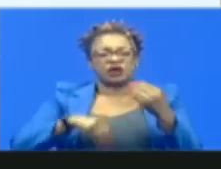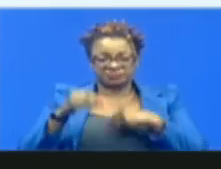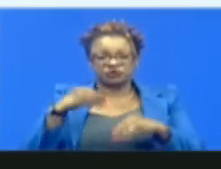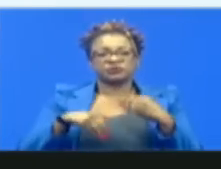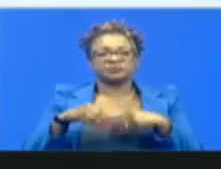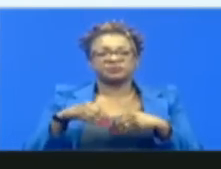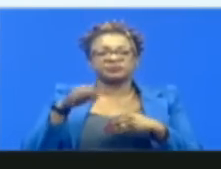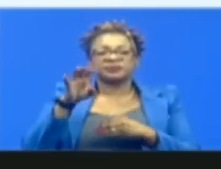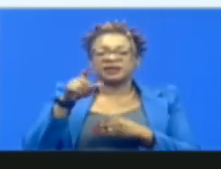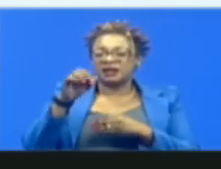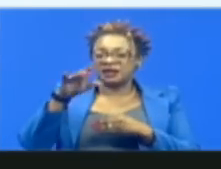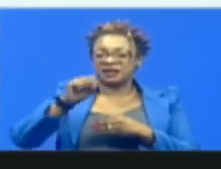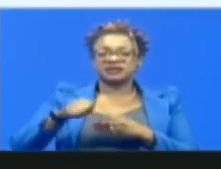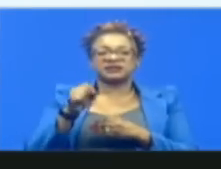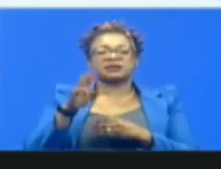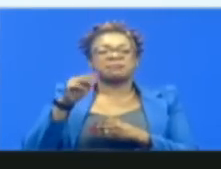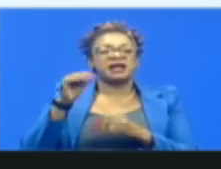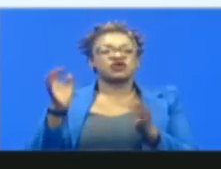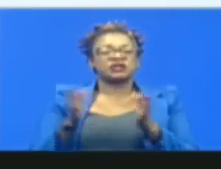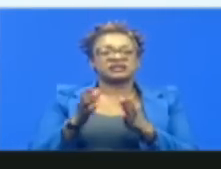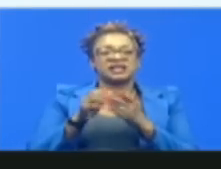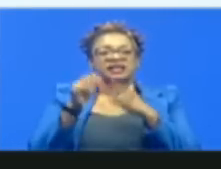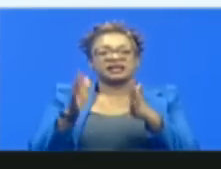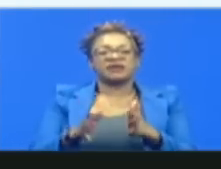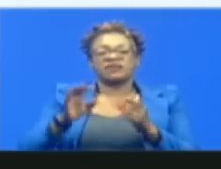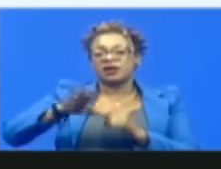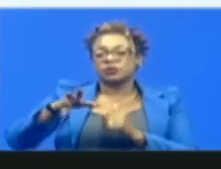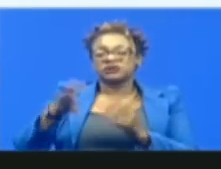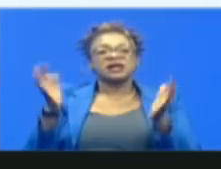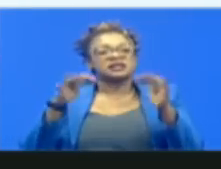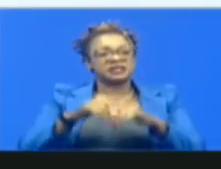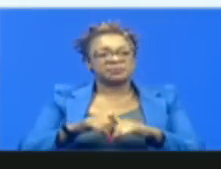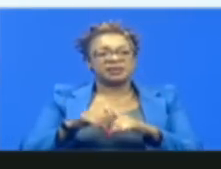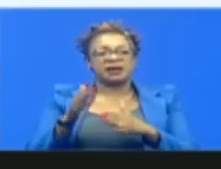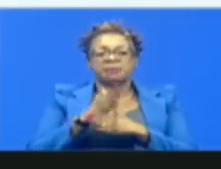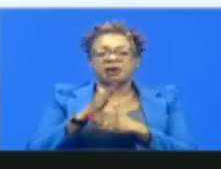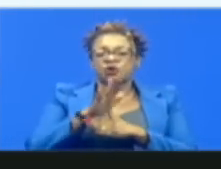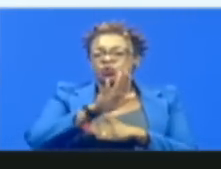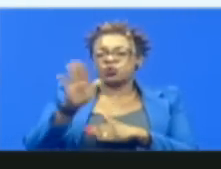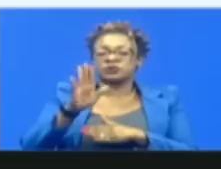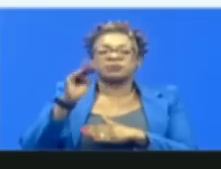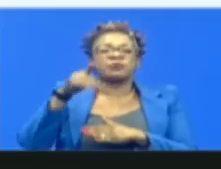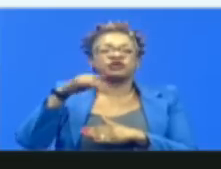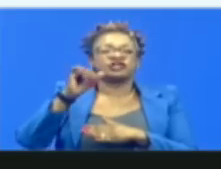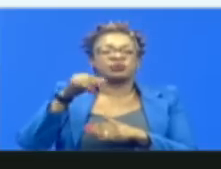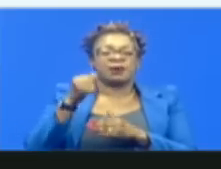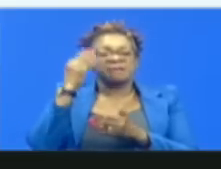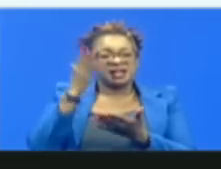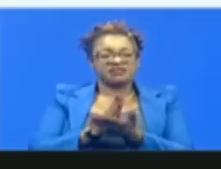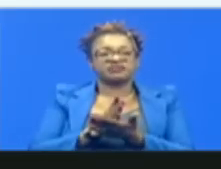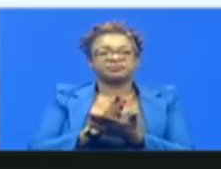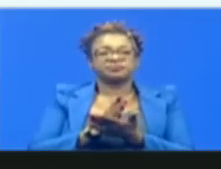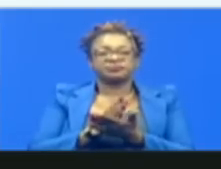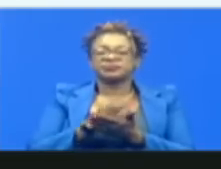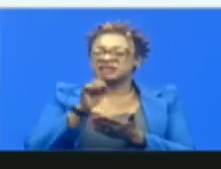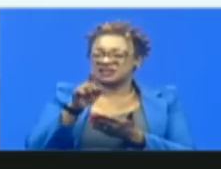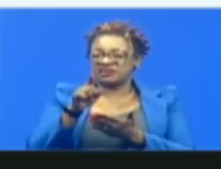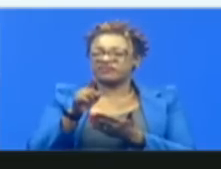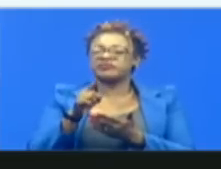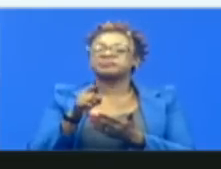Elias Otieno, the minority leader in the county assembly, is among those Mponjiwa believes to be behind her